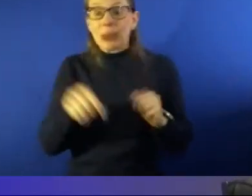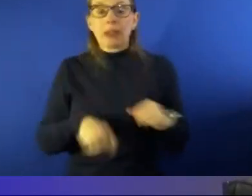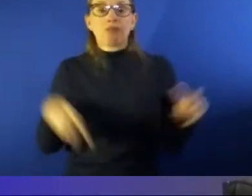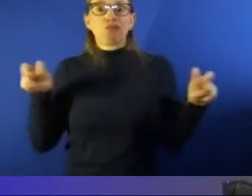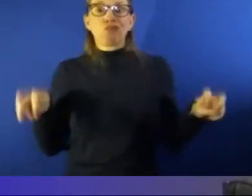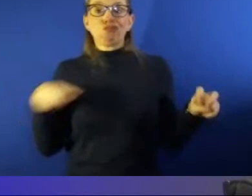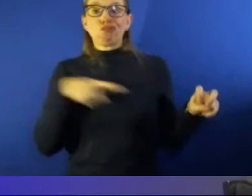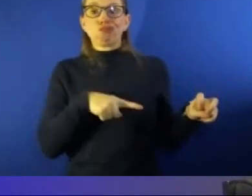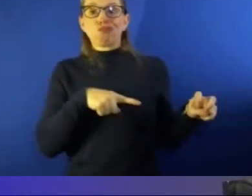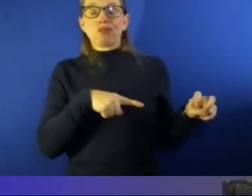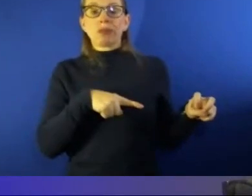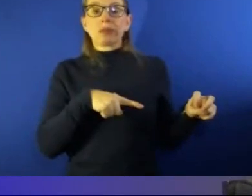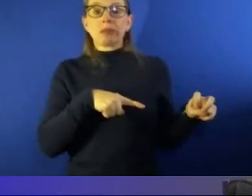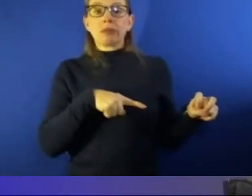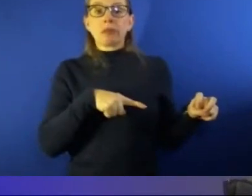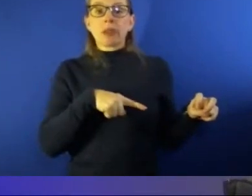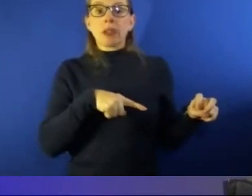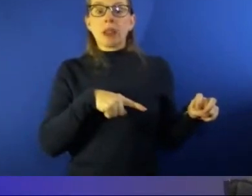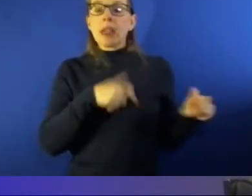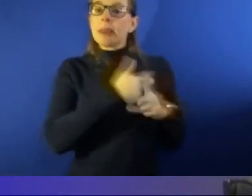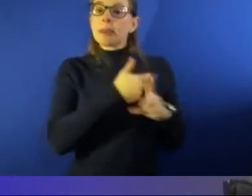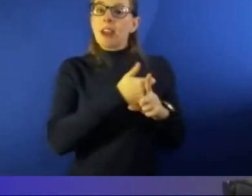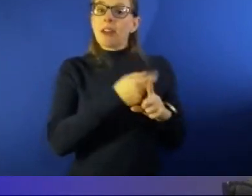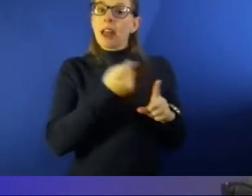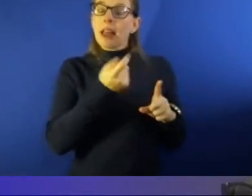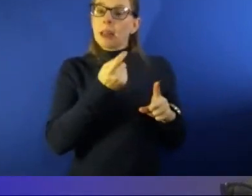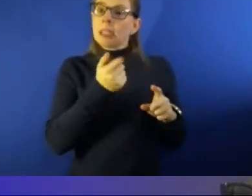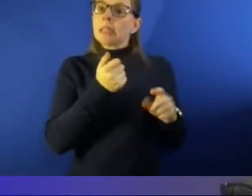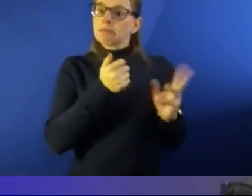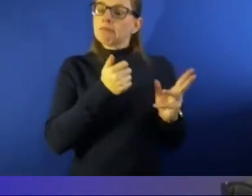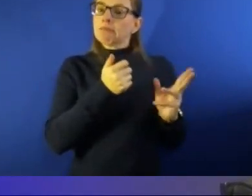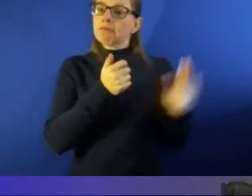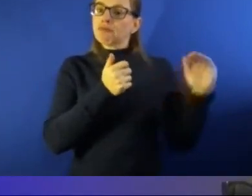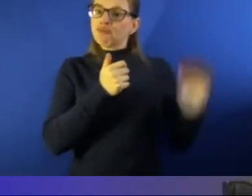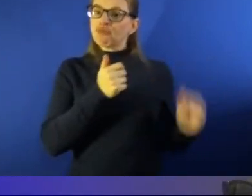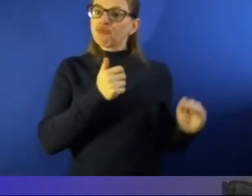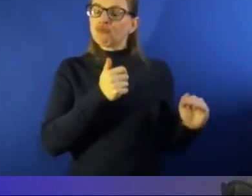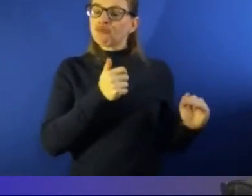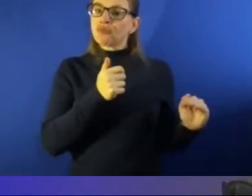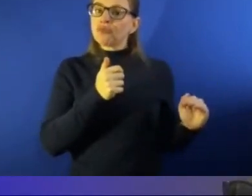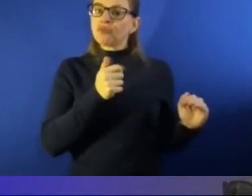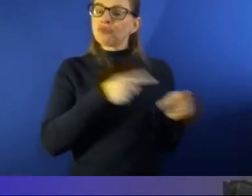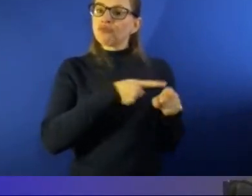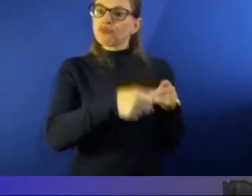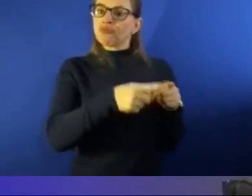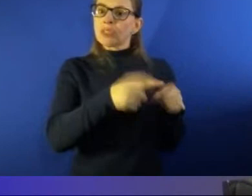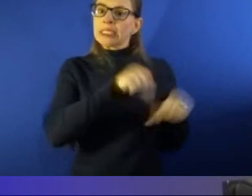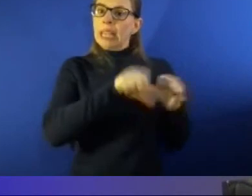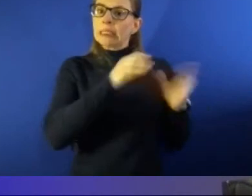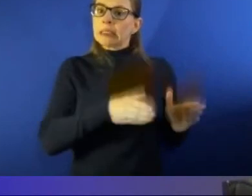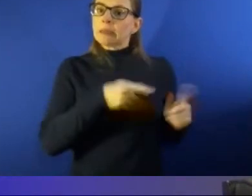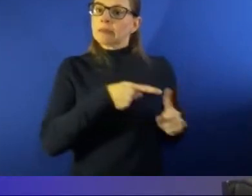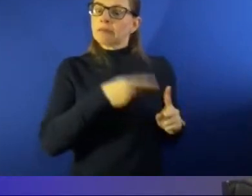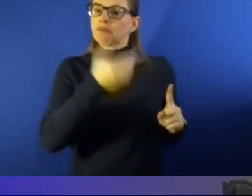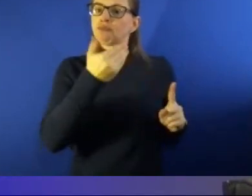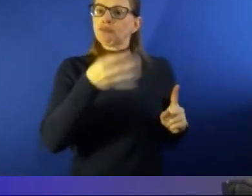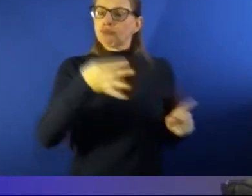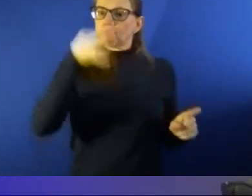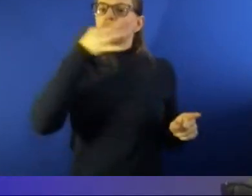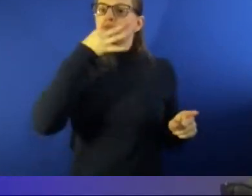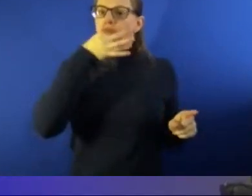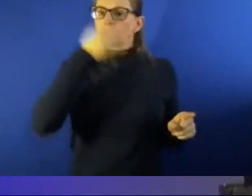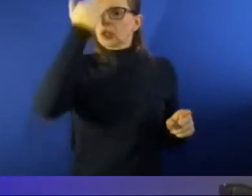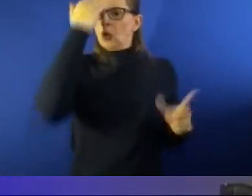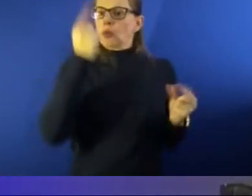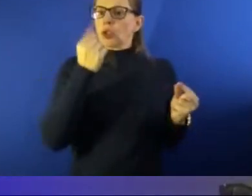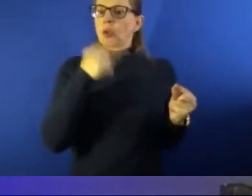a little mini epidemiologist, and so for the most part, he knows what he's doing, right? And there's just little reminders that we have to have here